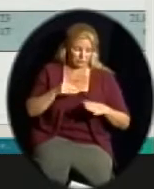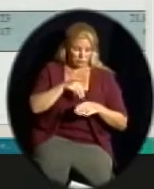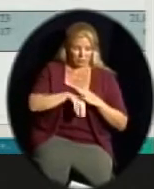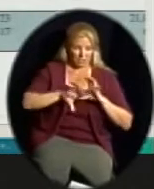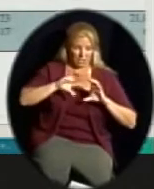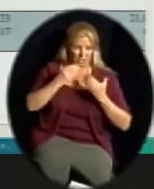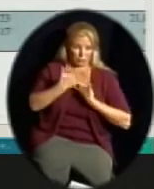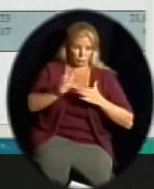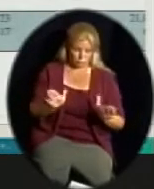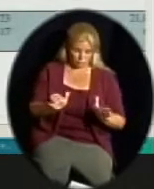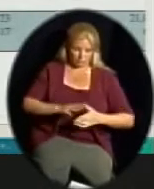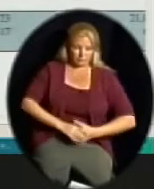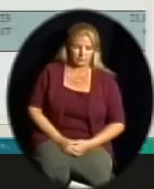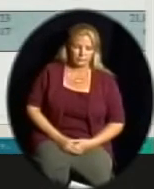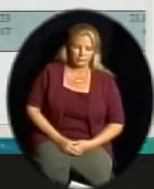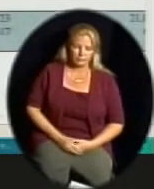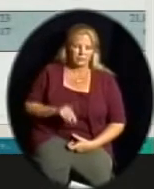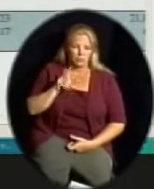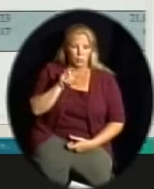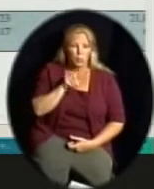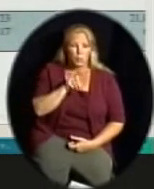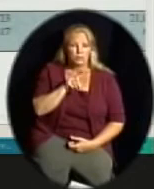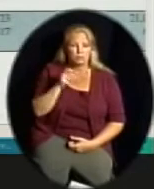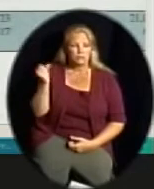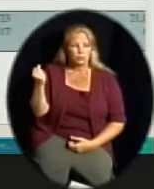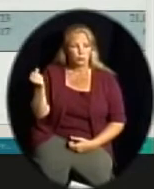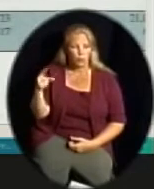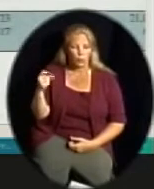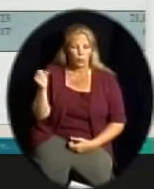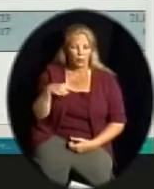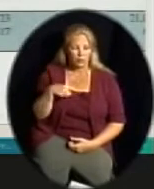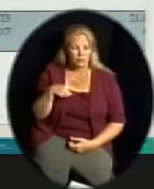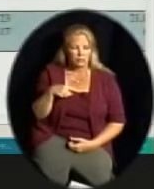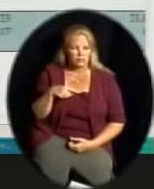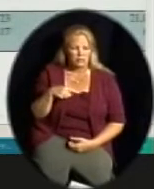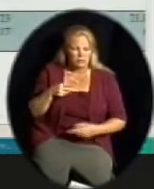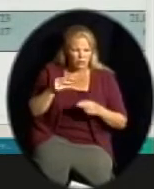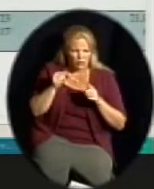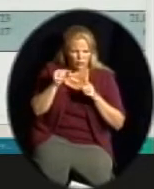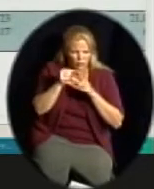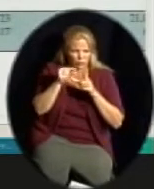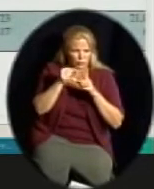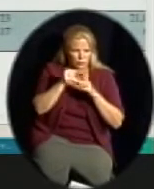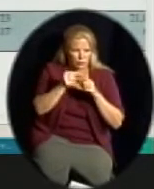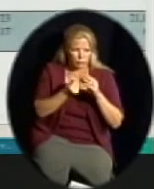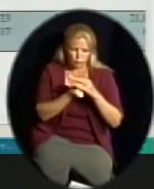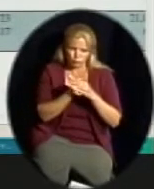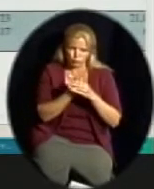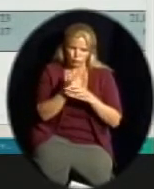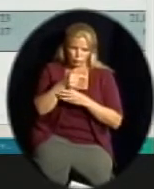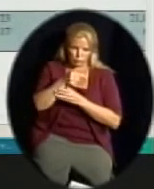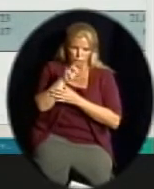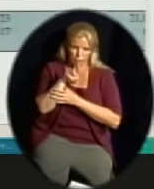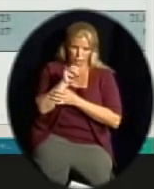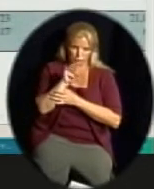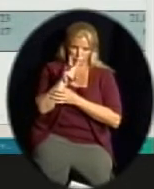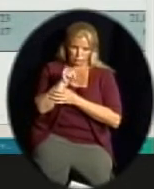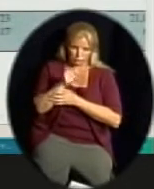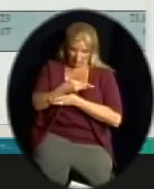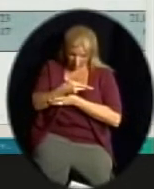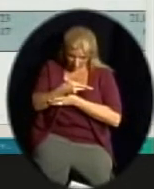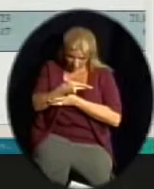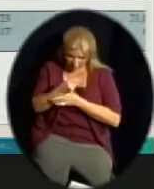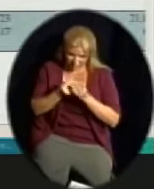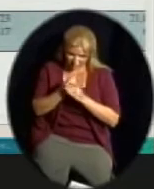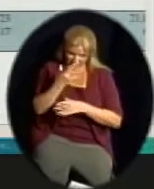just for the sake of clarification for the board here, make sure that the term growth is defined? Okay. When we talk about growth,